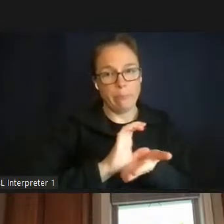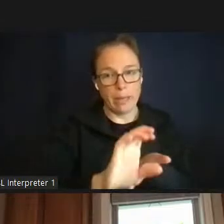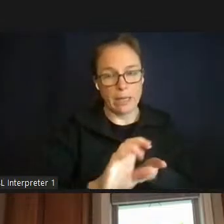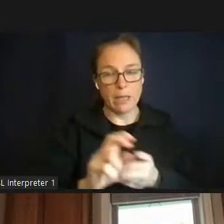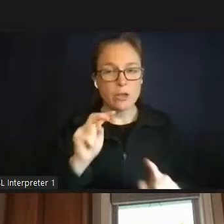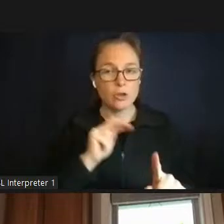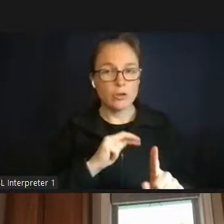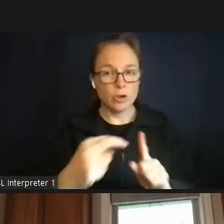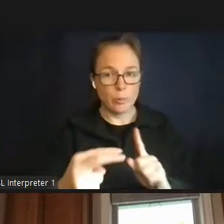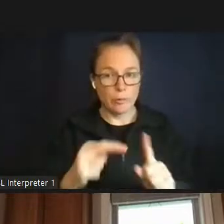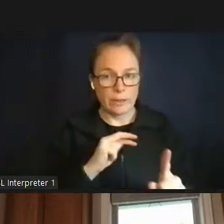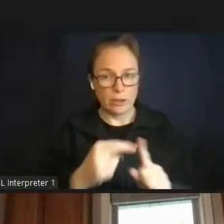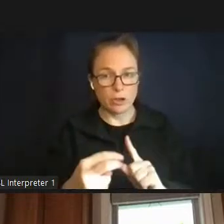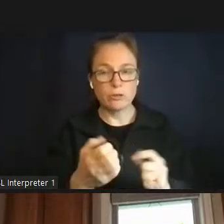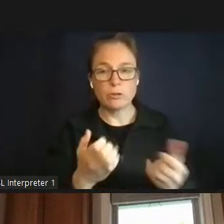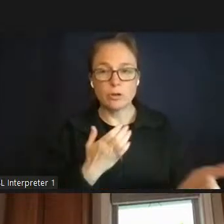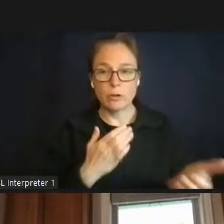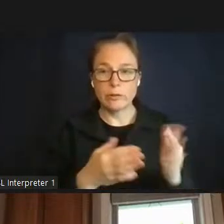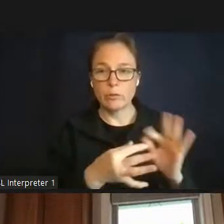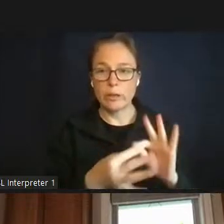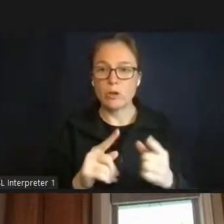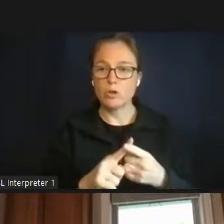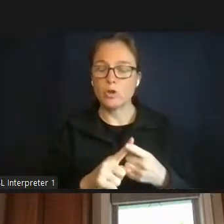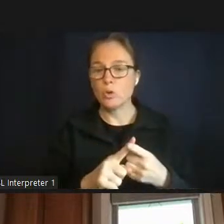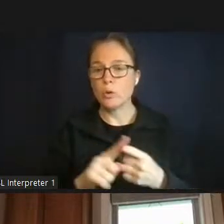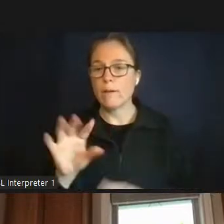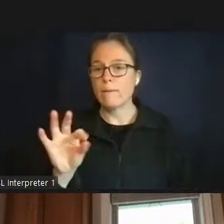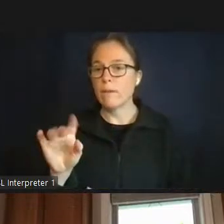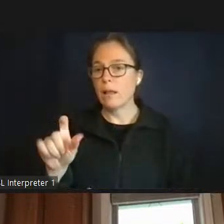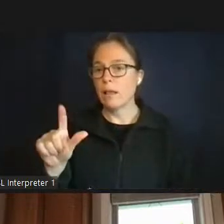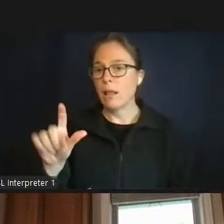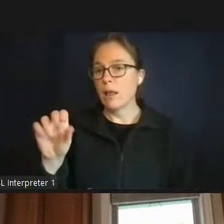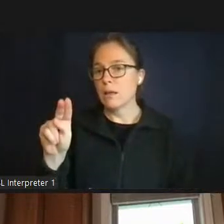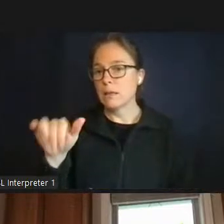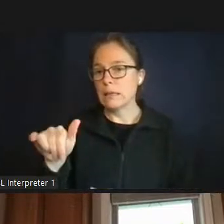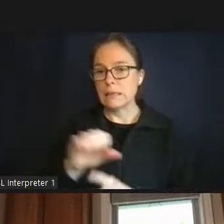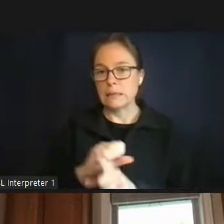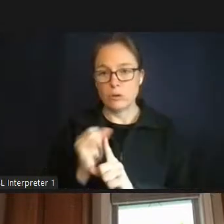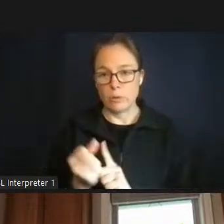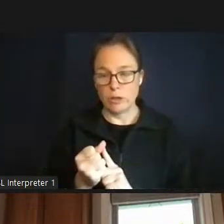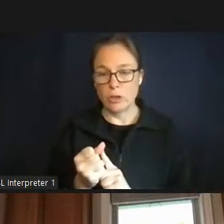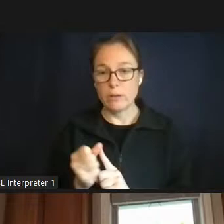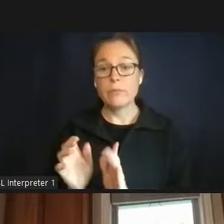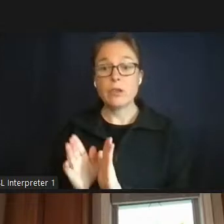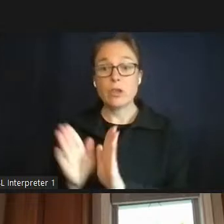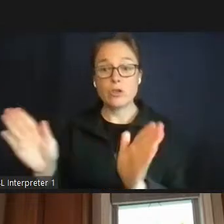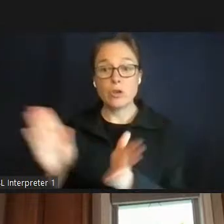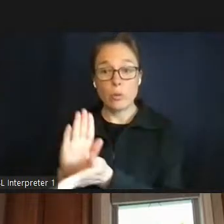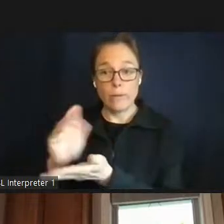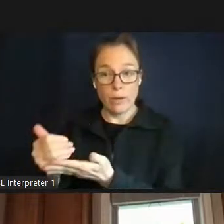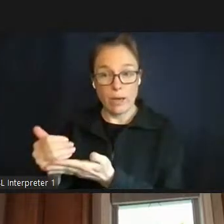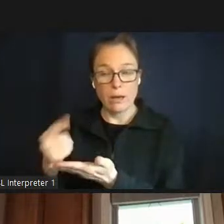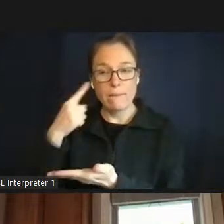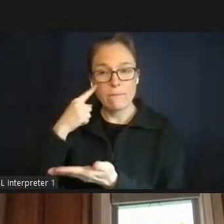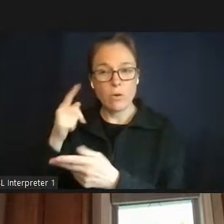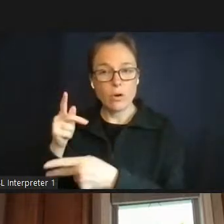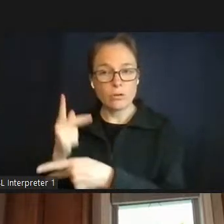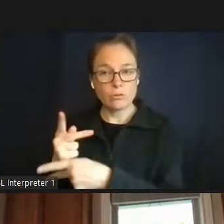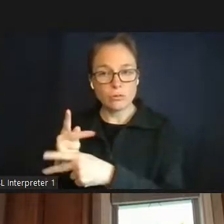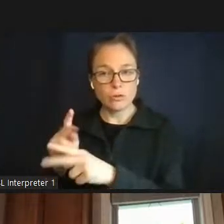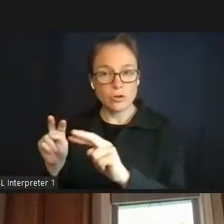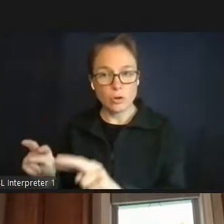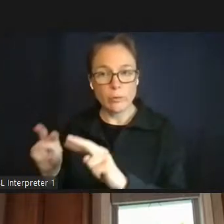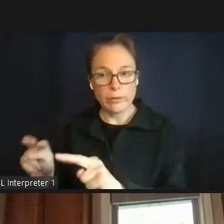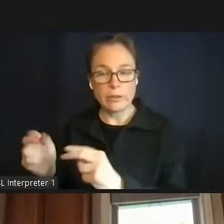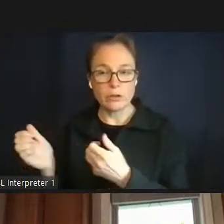sanctions, and services associated with felony cases, and the county general fund provides funding for the supervision,